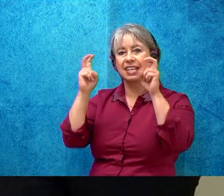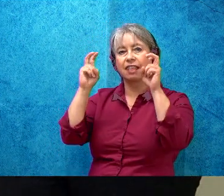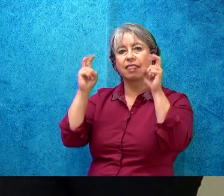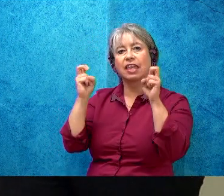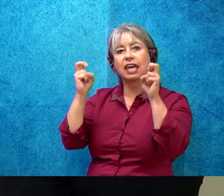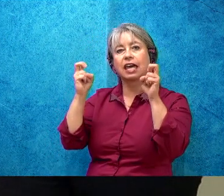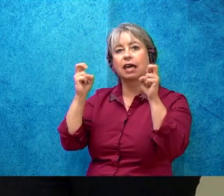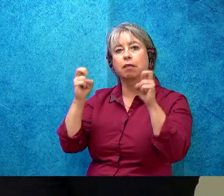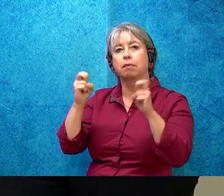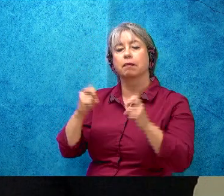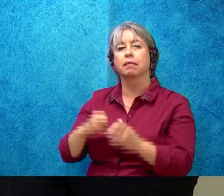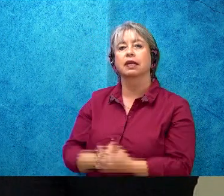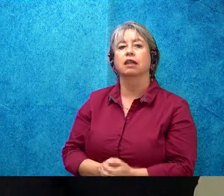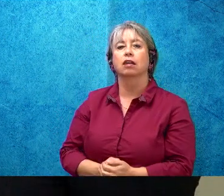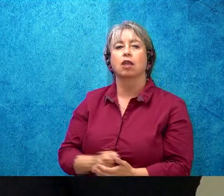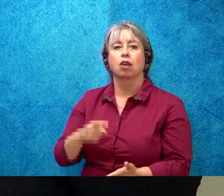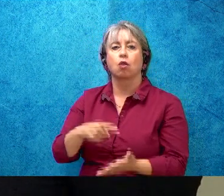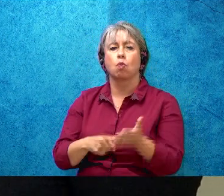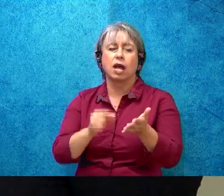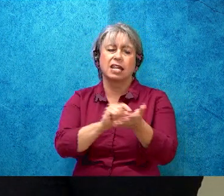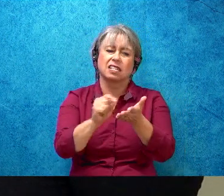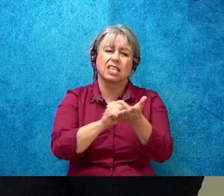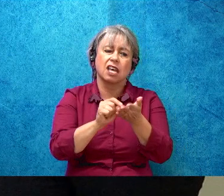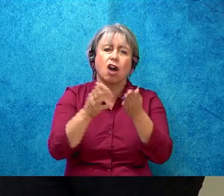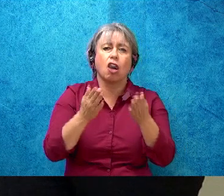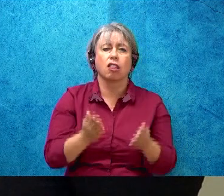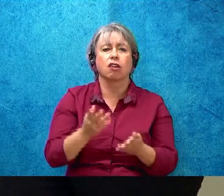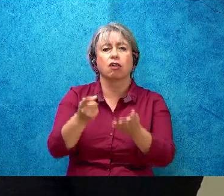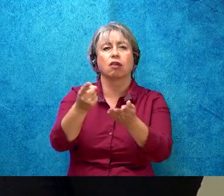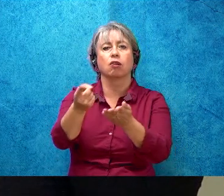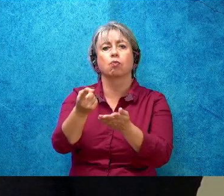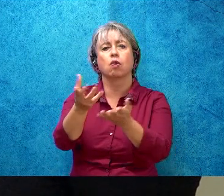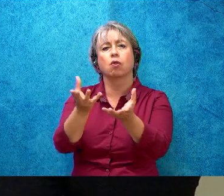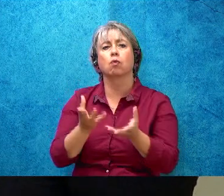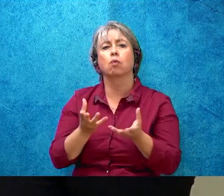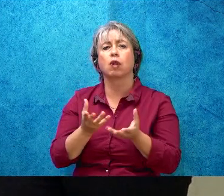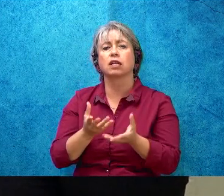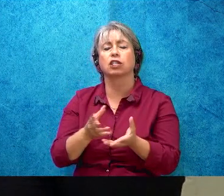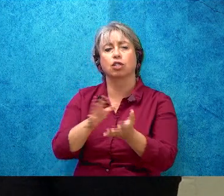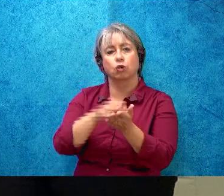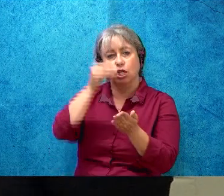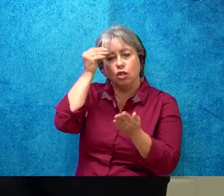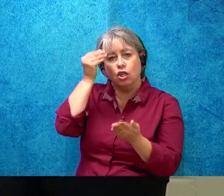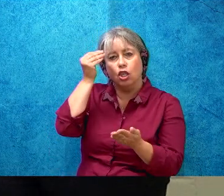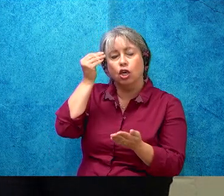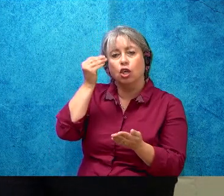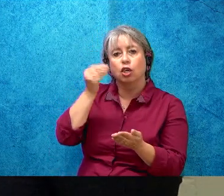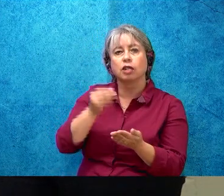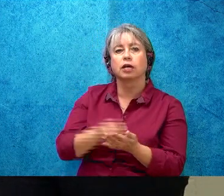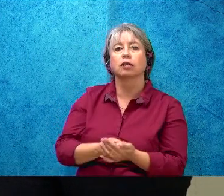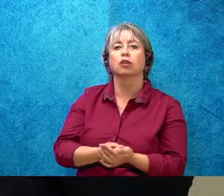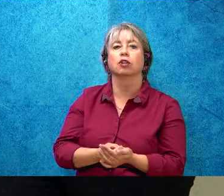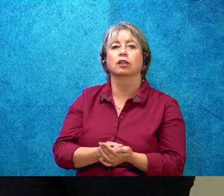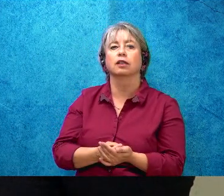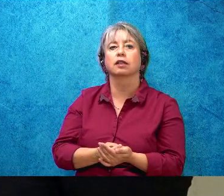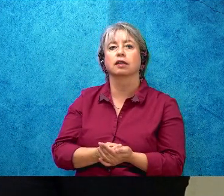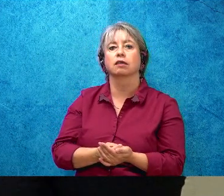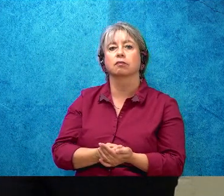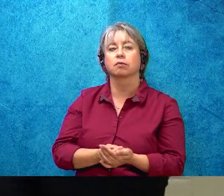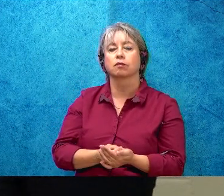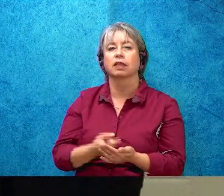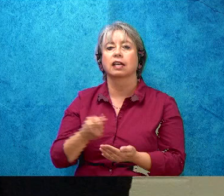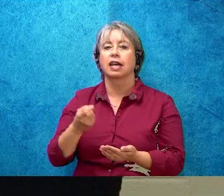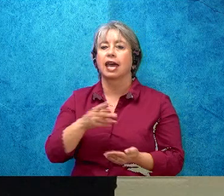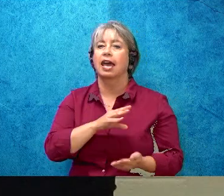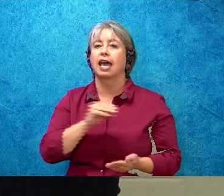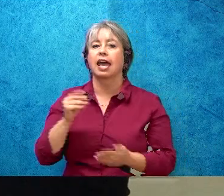it that the author, the writer, wants you to learn or understand? What message are they trying to send you? What do you see that you're learning that you could apply to